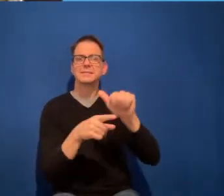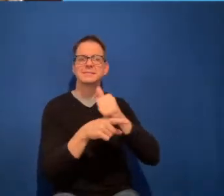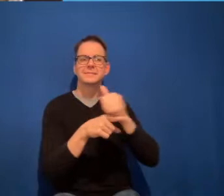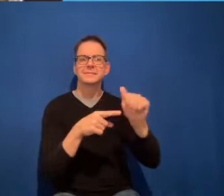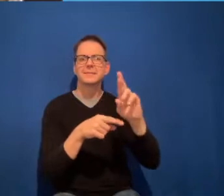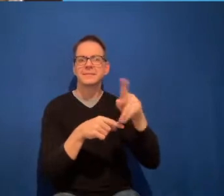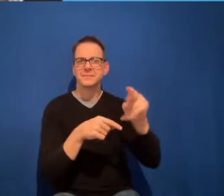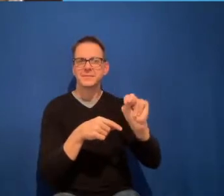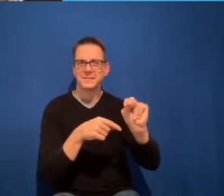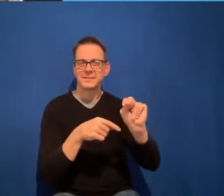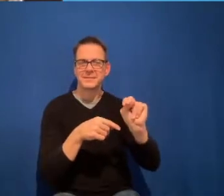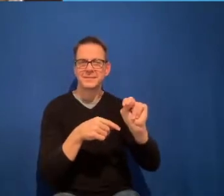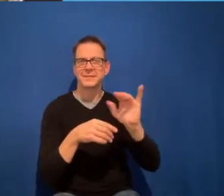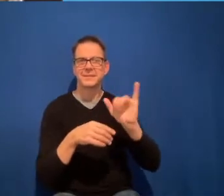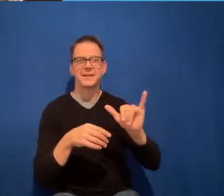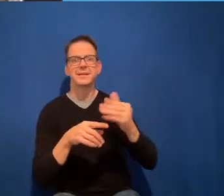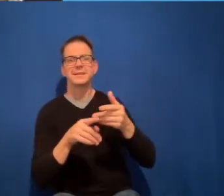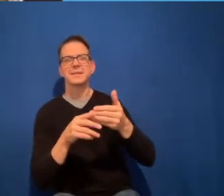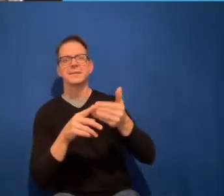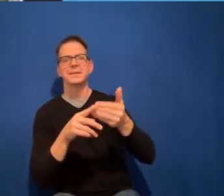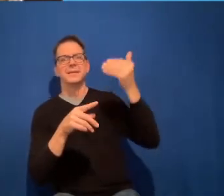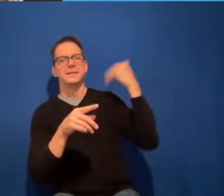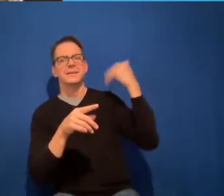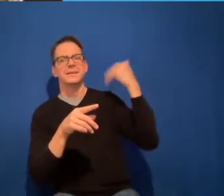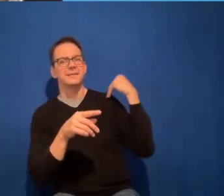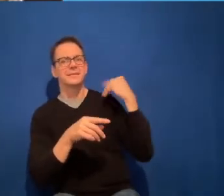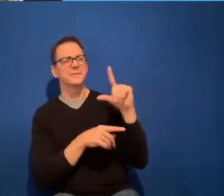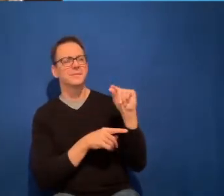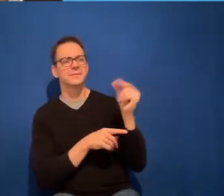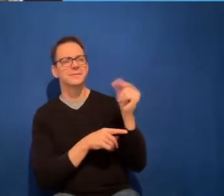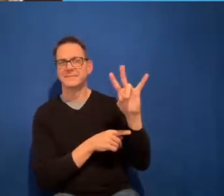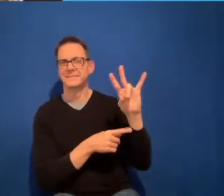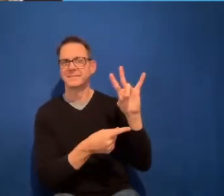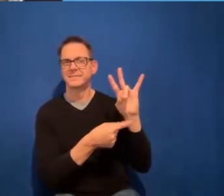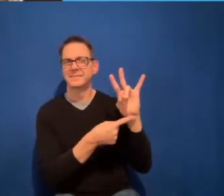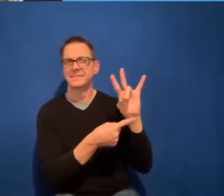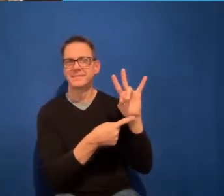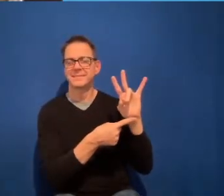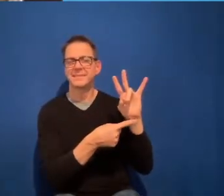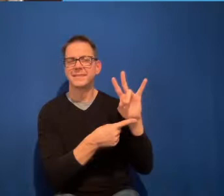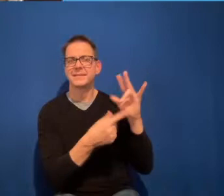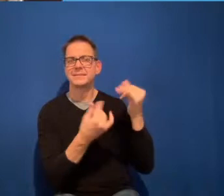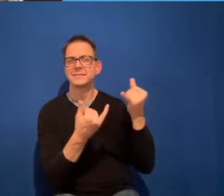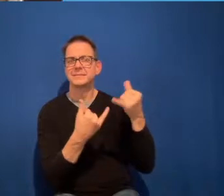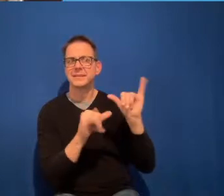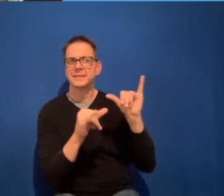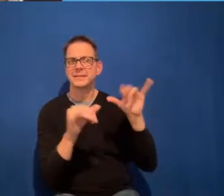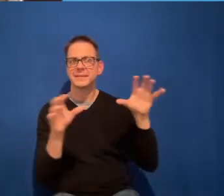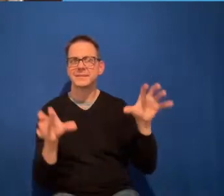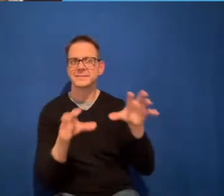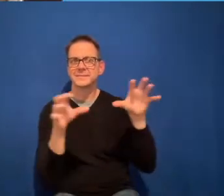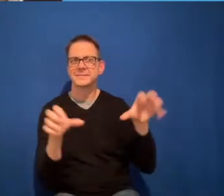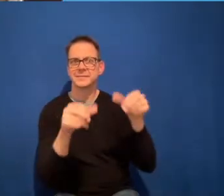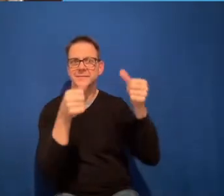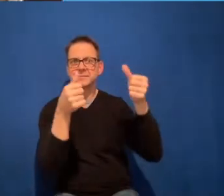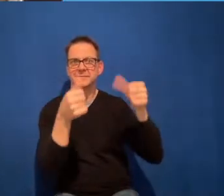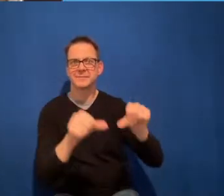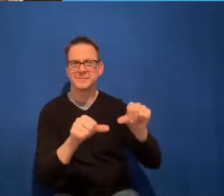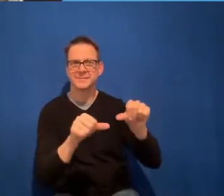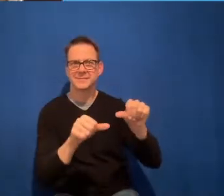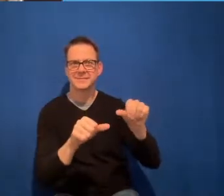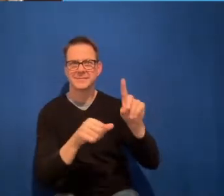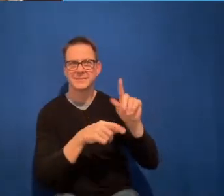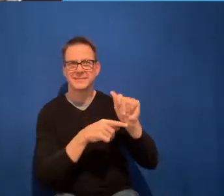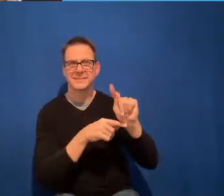them was dating back to 2017. That was still an active post with a start date of as